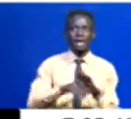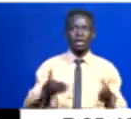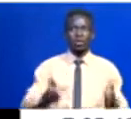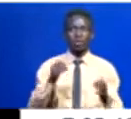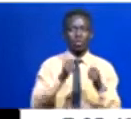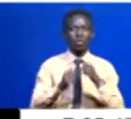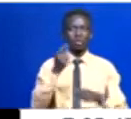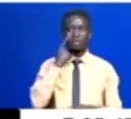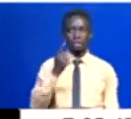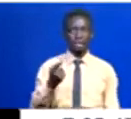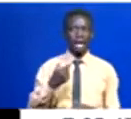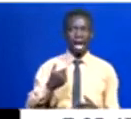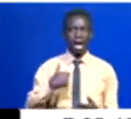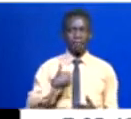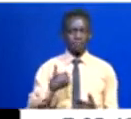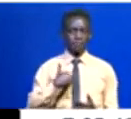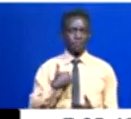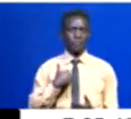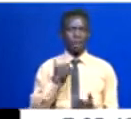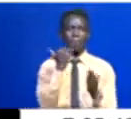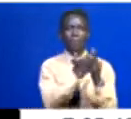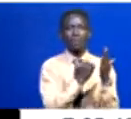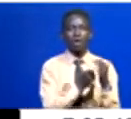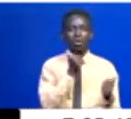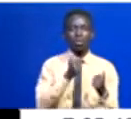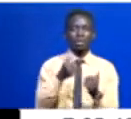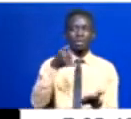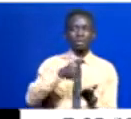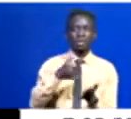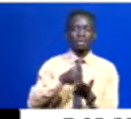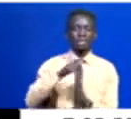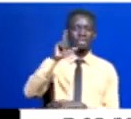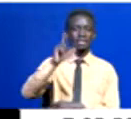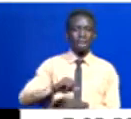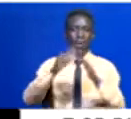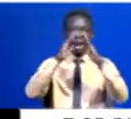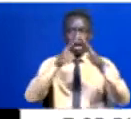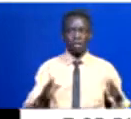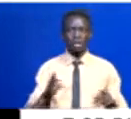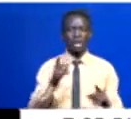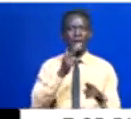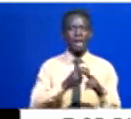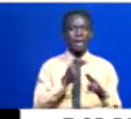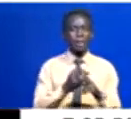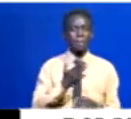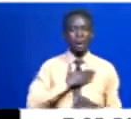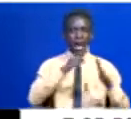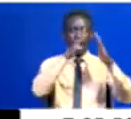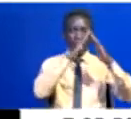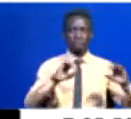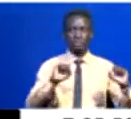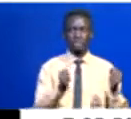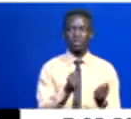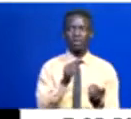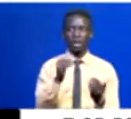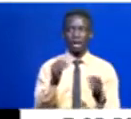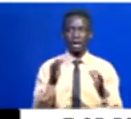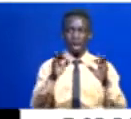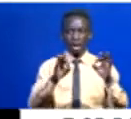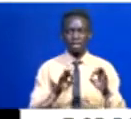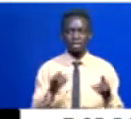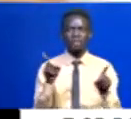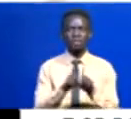affordable housing product, and it's called Nyumba Yangu savings account. So as you win your money in different